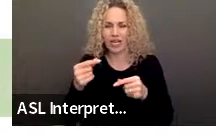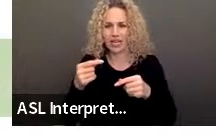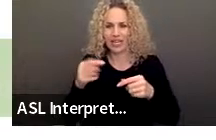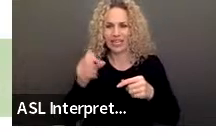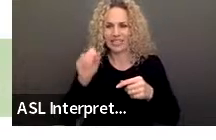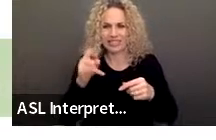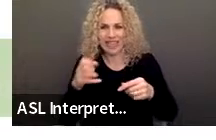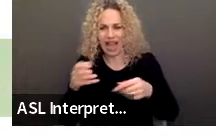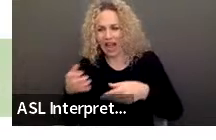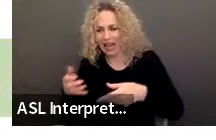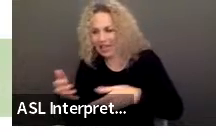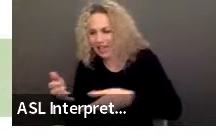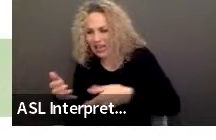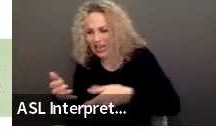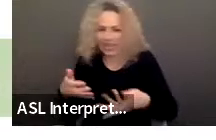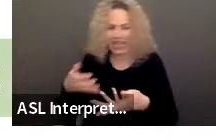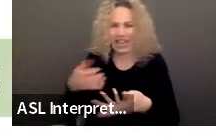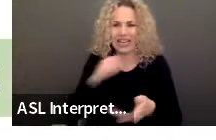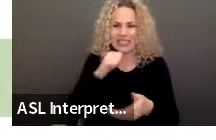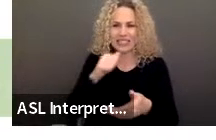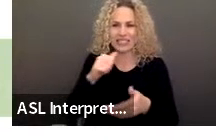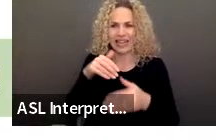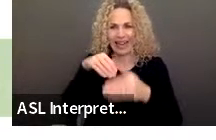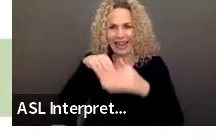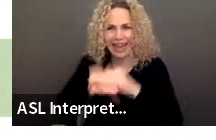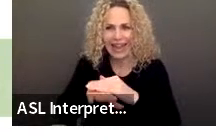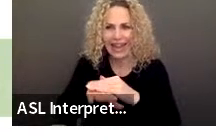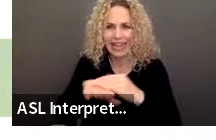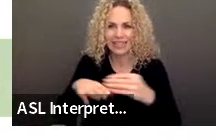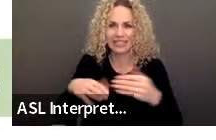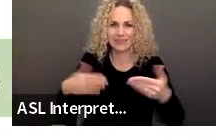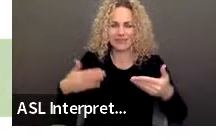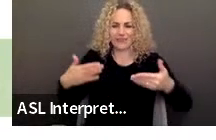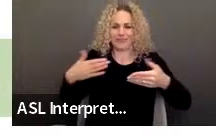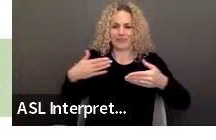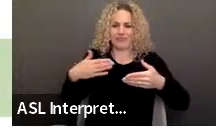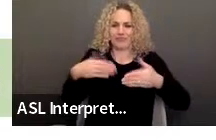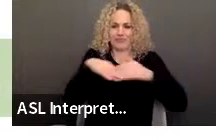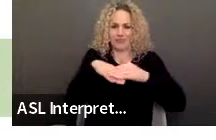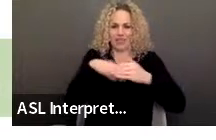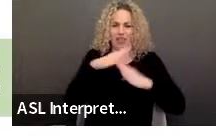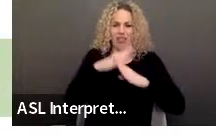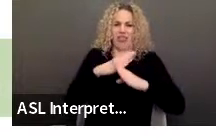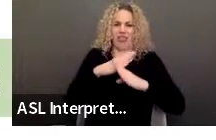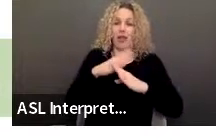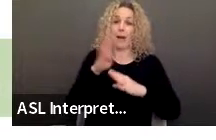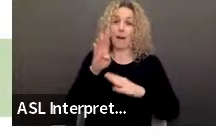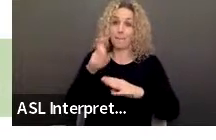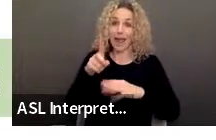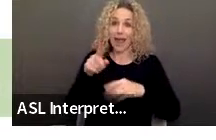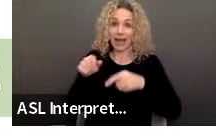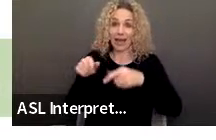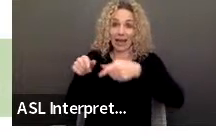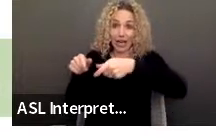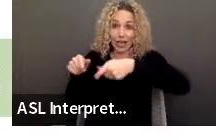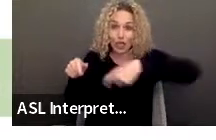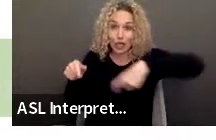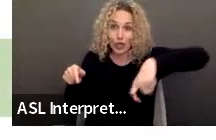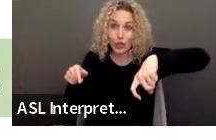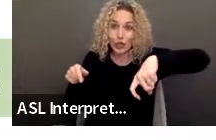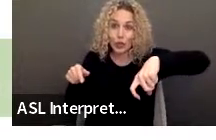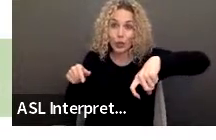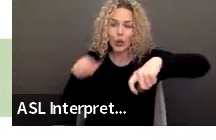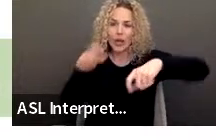it's ergonomically poor and not a very satisfying experience. But a bed like this that can be rolled under and